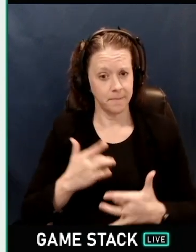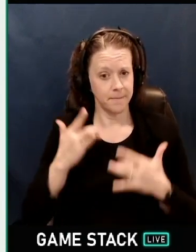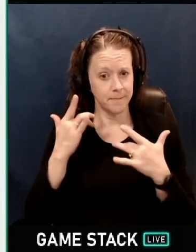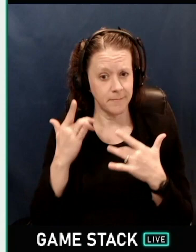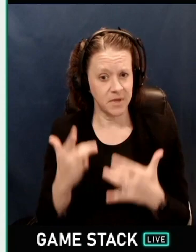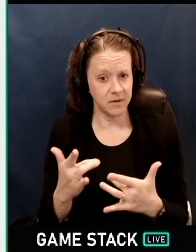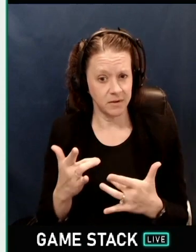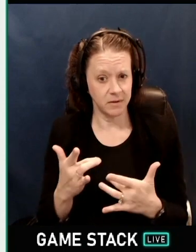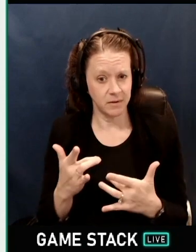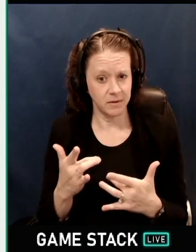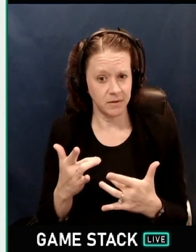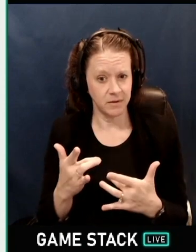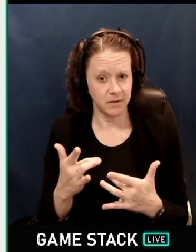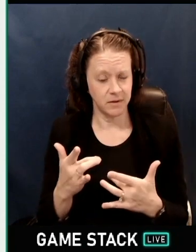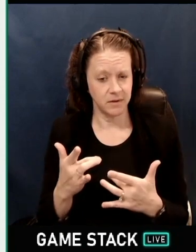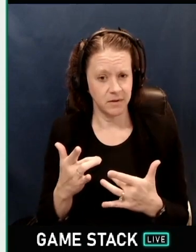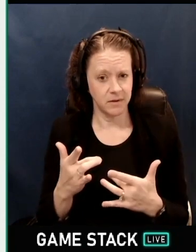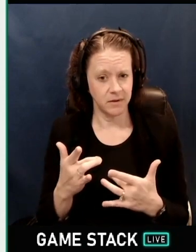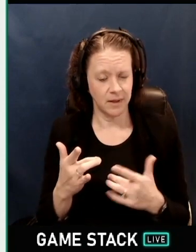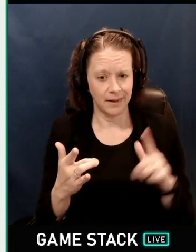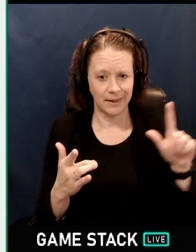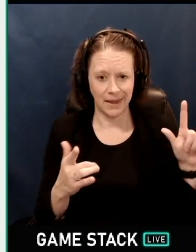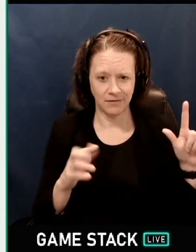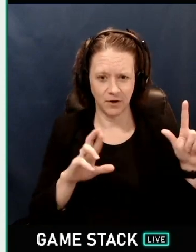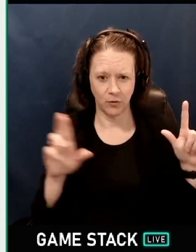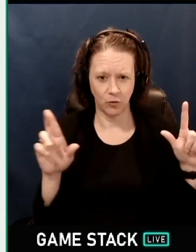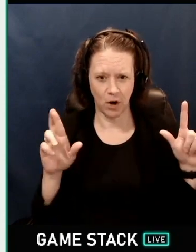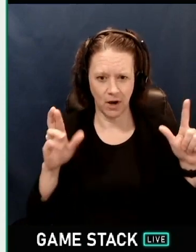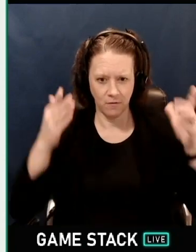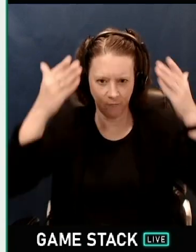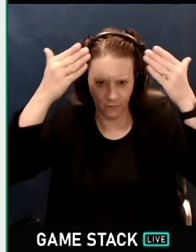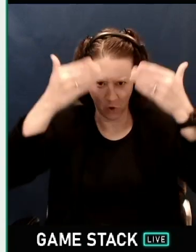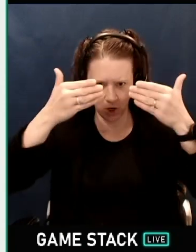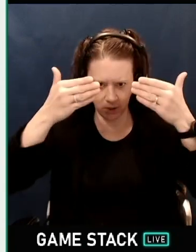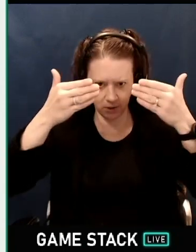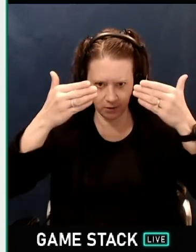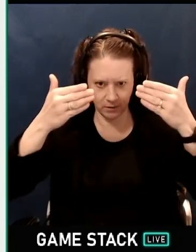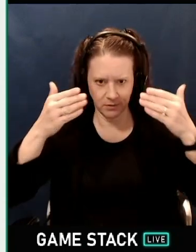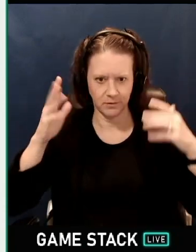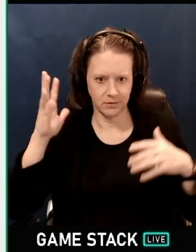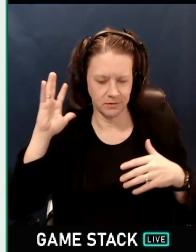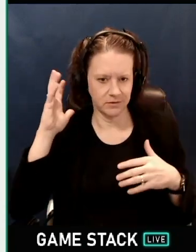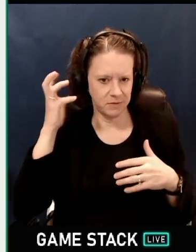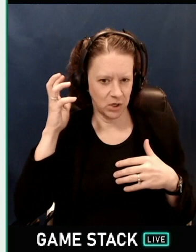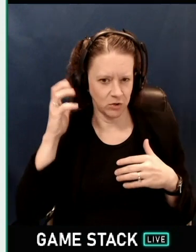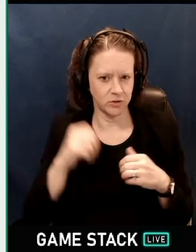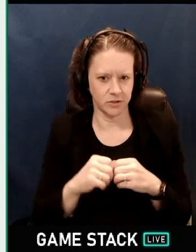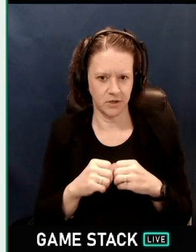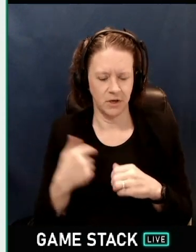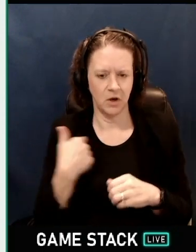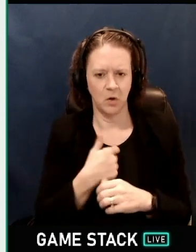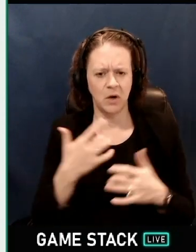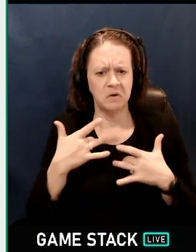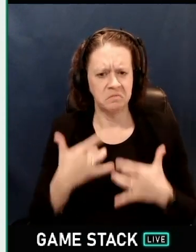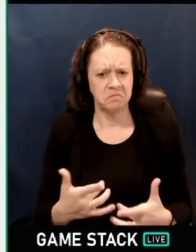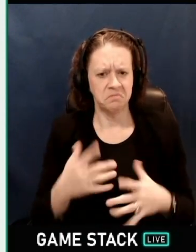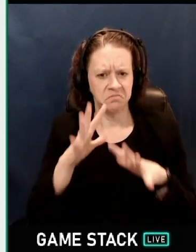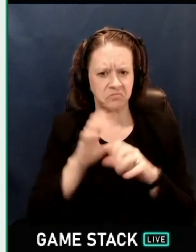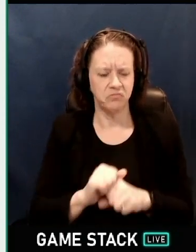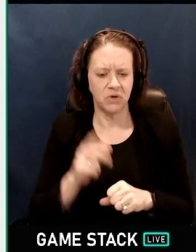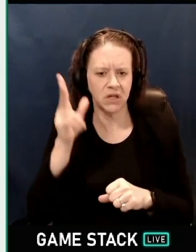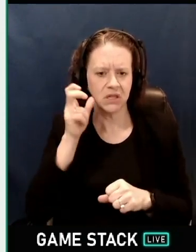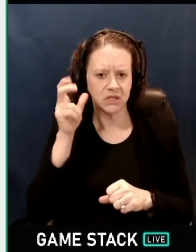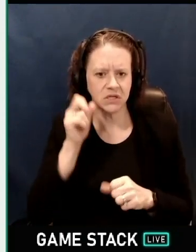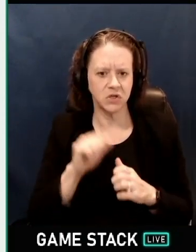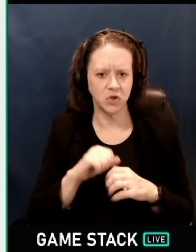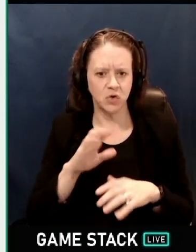to those left and right front speakers. And we're all used to listening to music over headphones